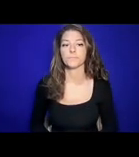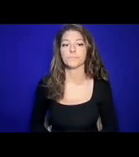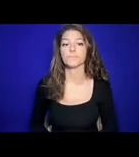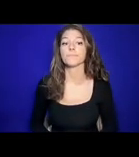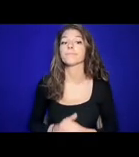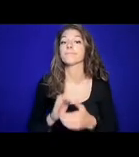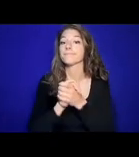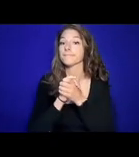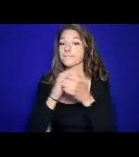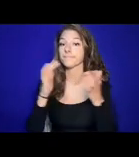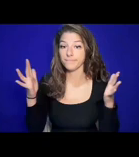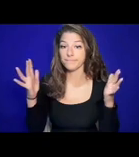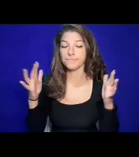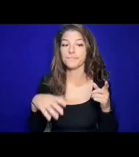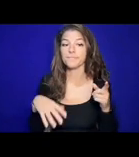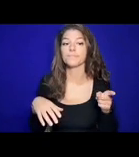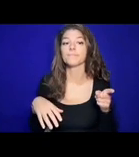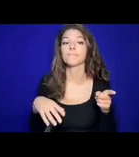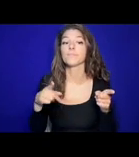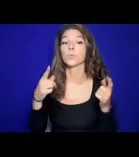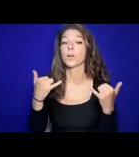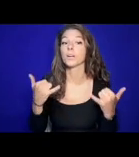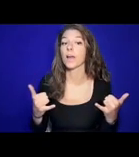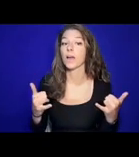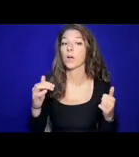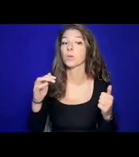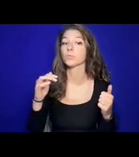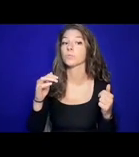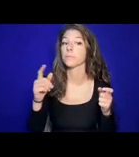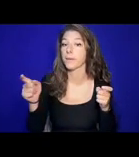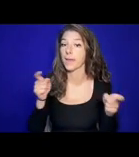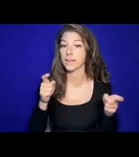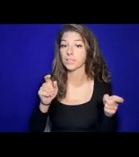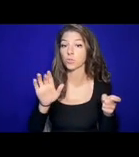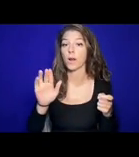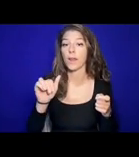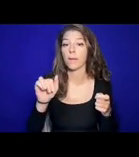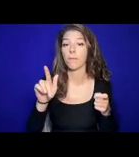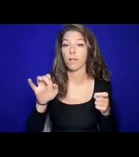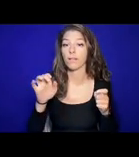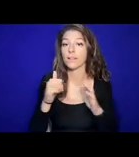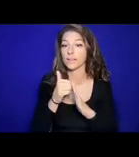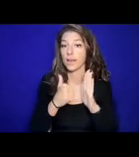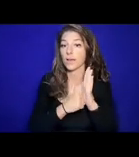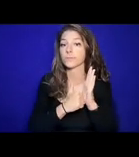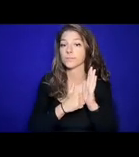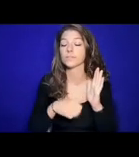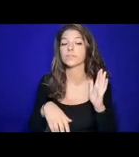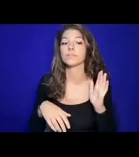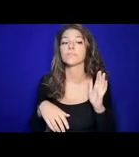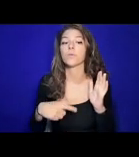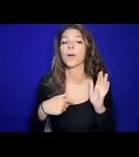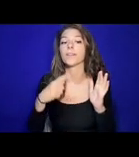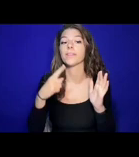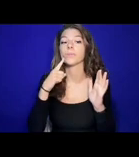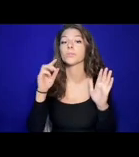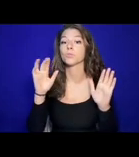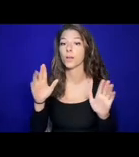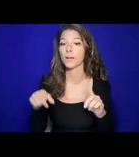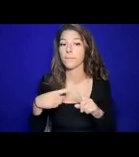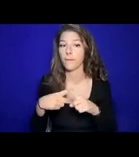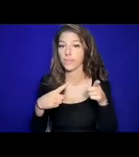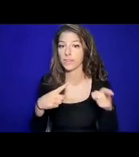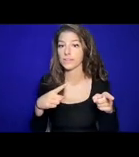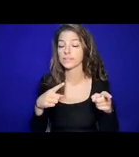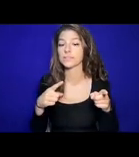So congratulations. You are now able to manage your ABLE accounts, right? So I think what's great about